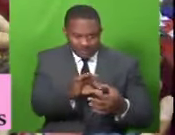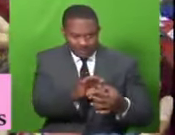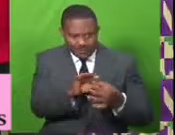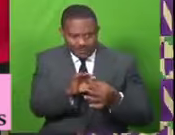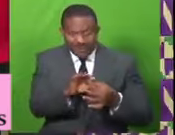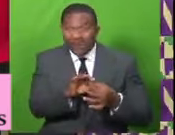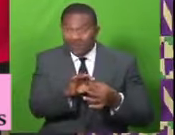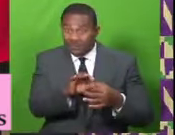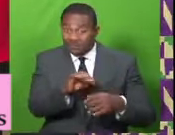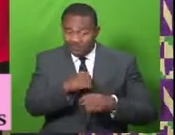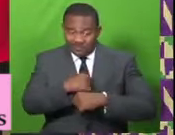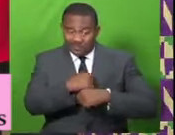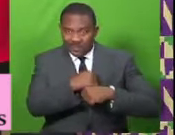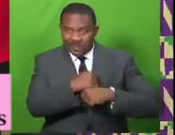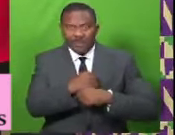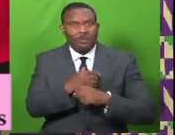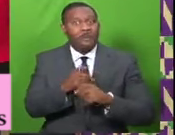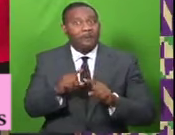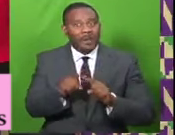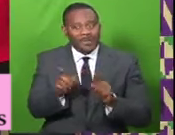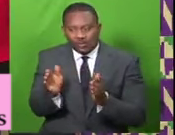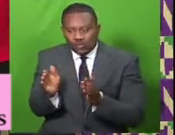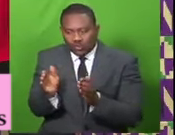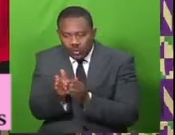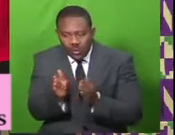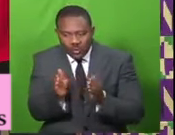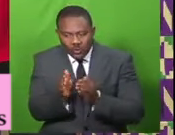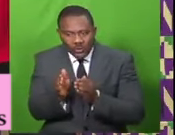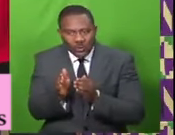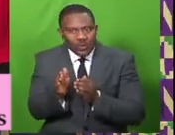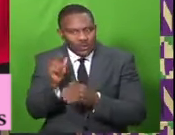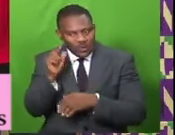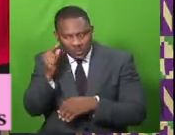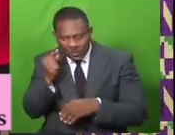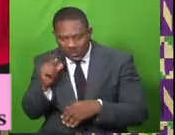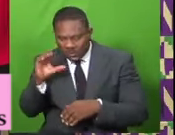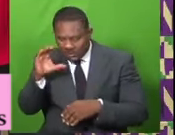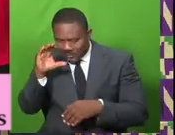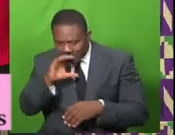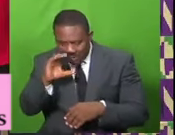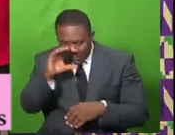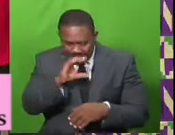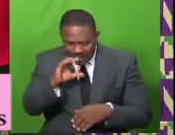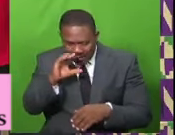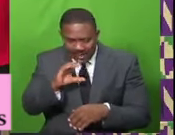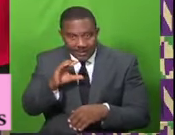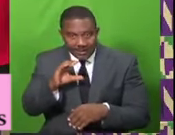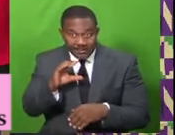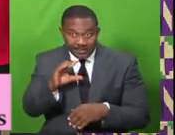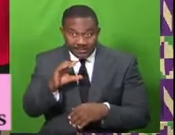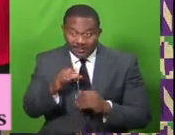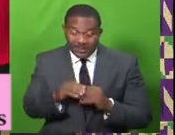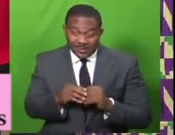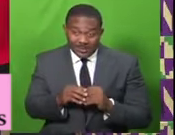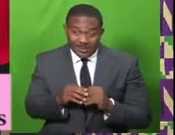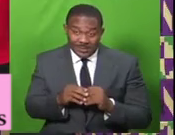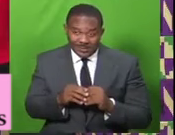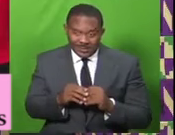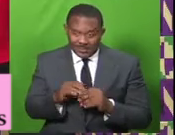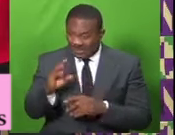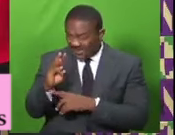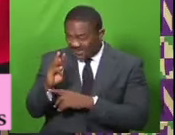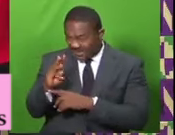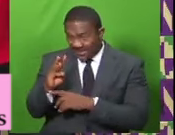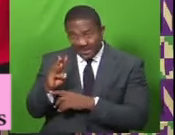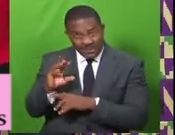promote responsible small-scale mining through community mining schemes. So far, 16 of these schemes have